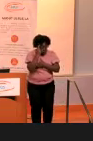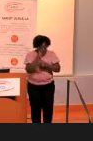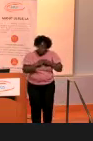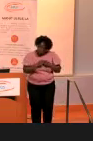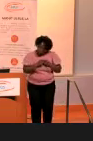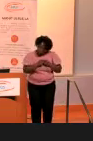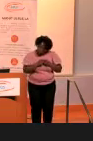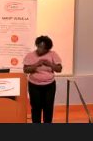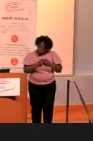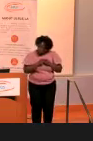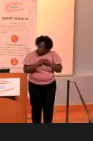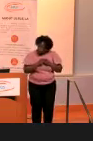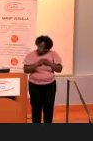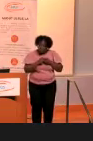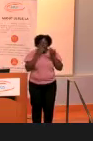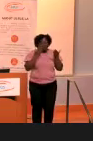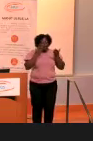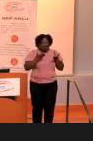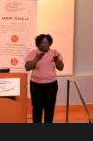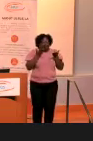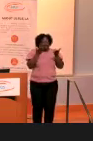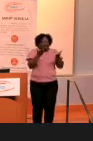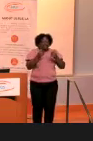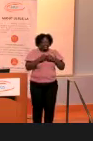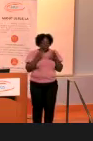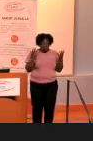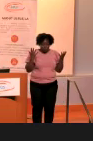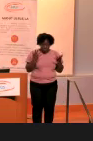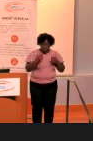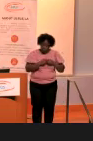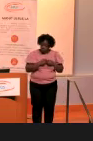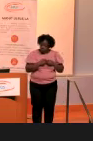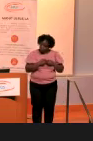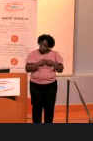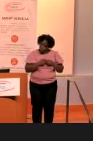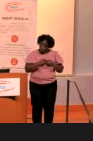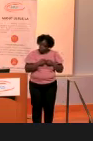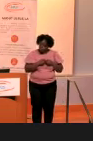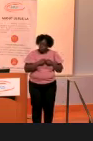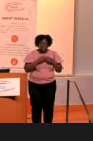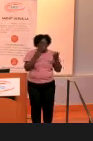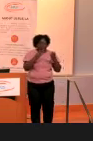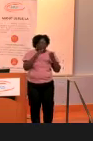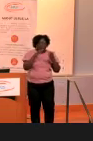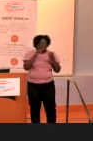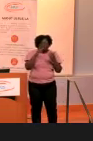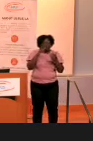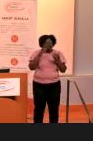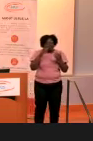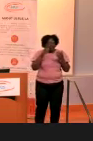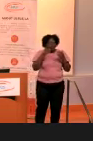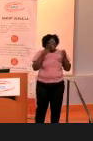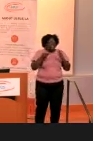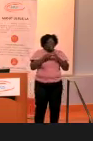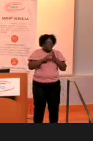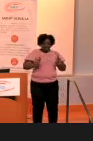Prior to getting into what the recommendations are, I was going to start off with just a little bit about a background of kidney